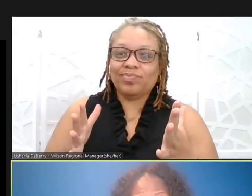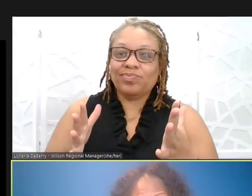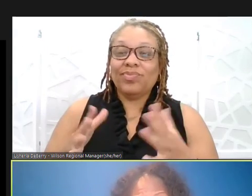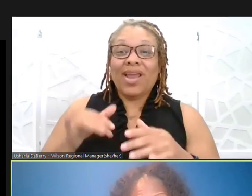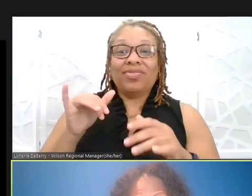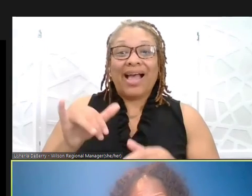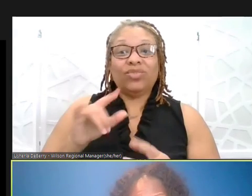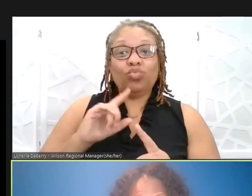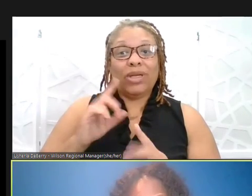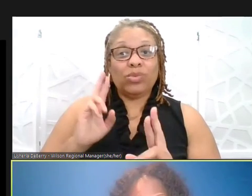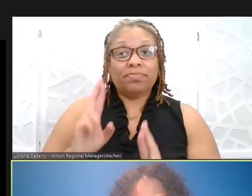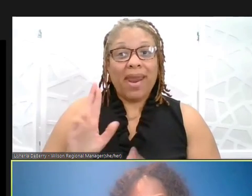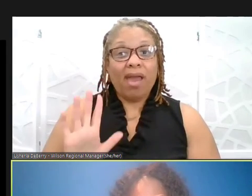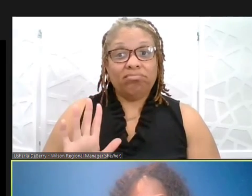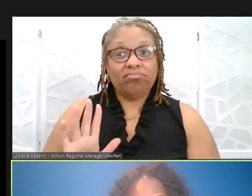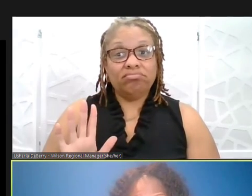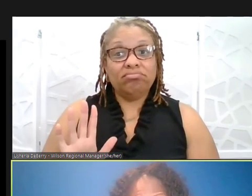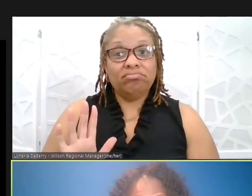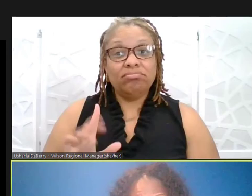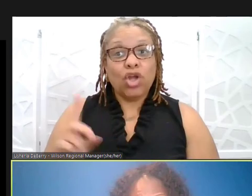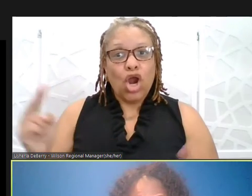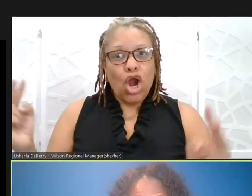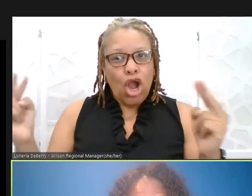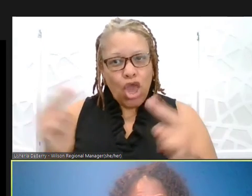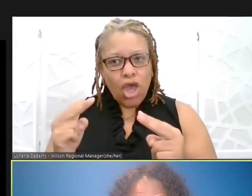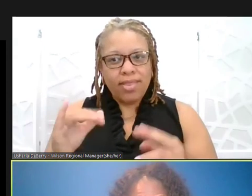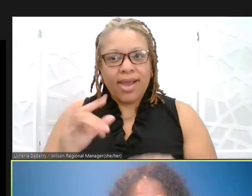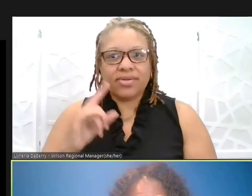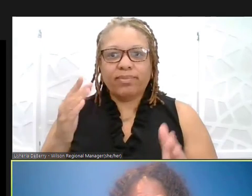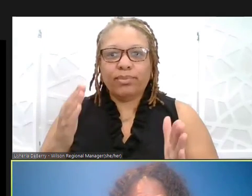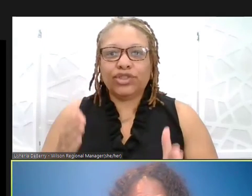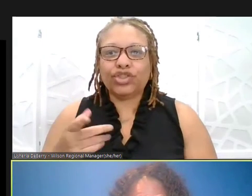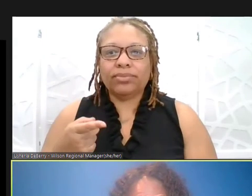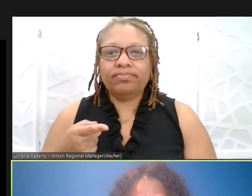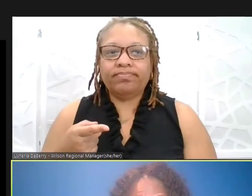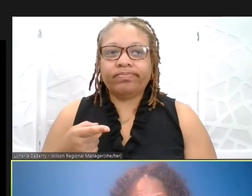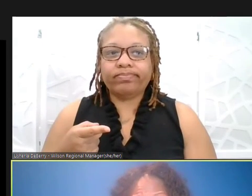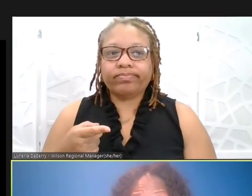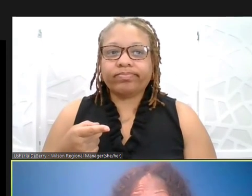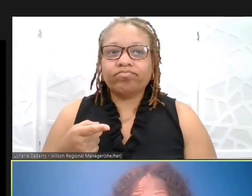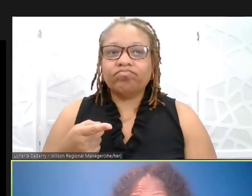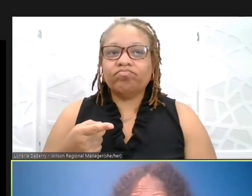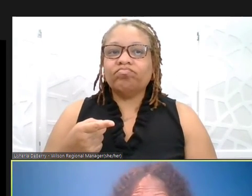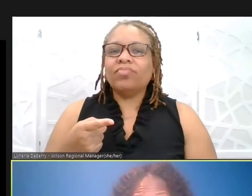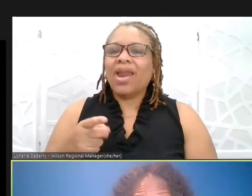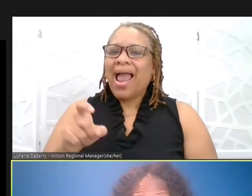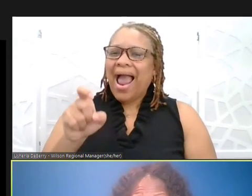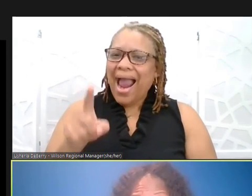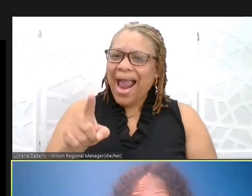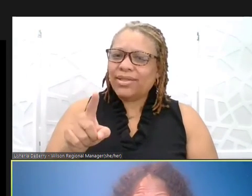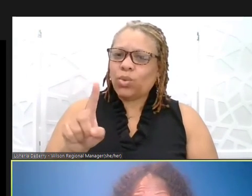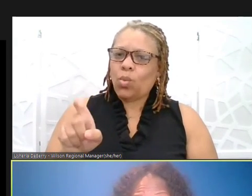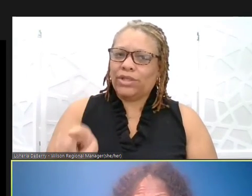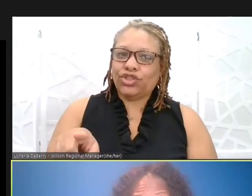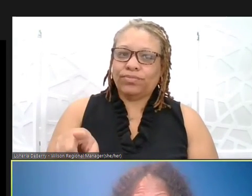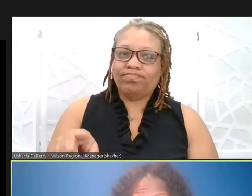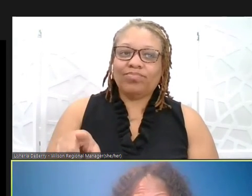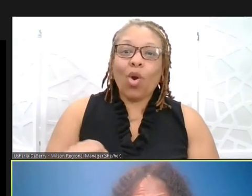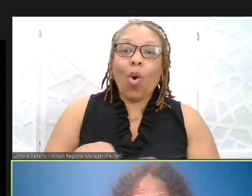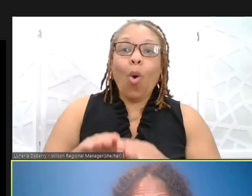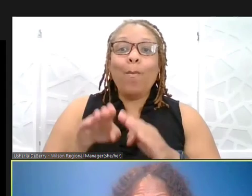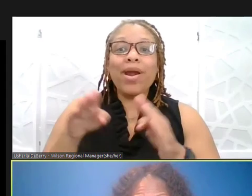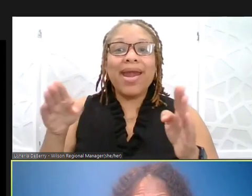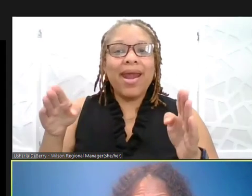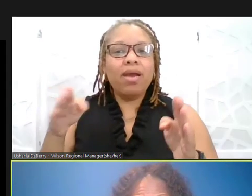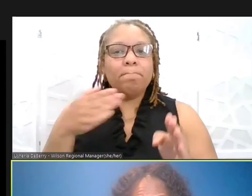As the deaf person, they have to look at the interpreter. That's how they're getting their information. Okay, but that's just out of respect. Look at the deaf person